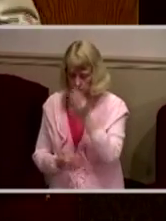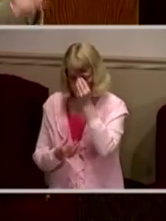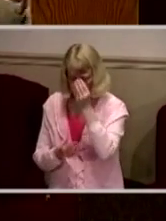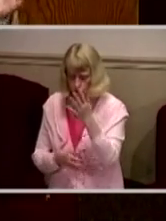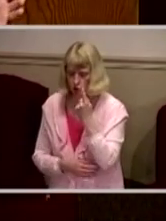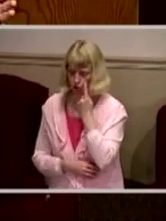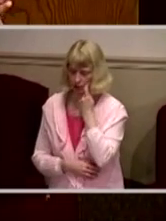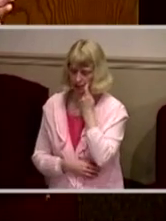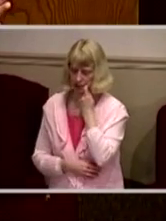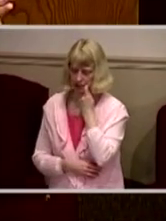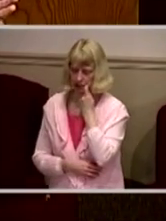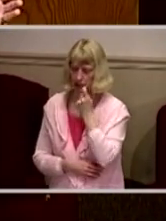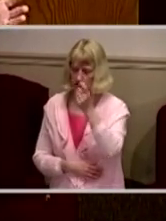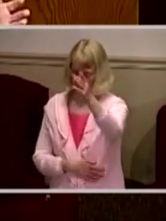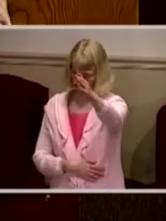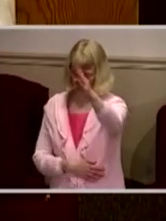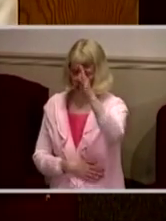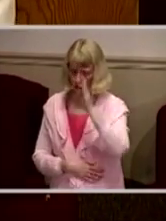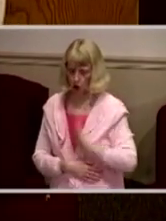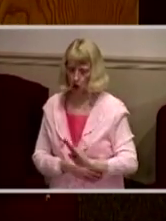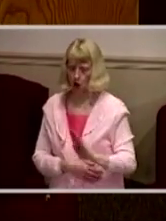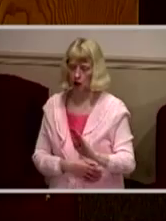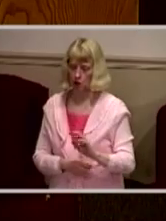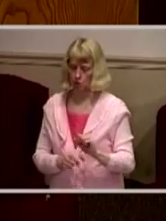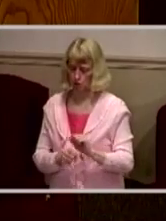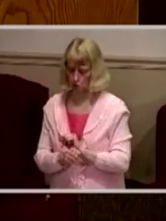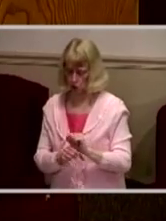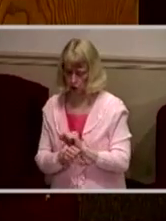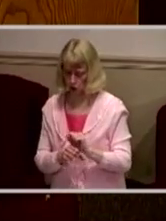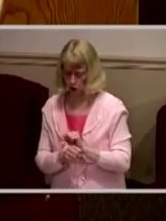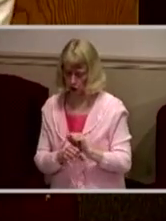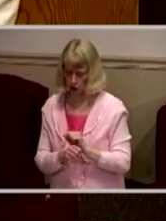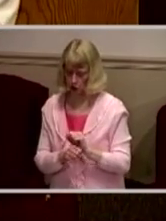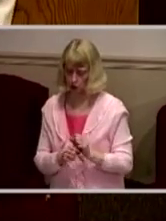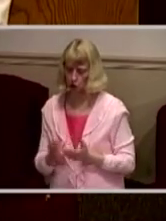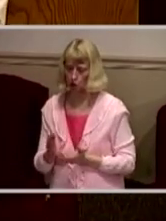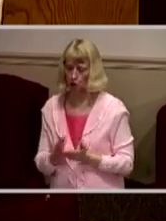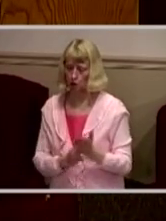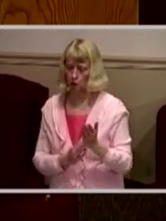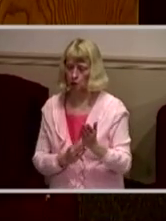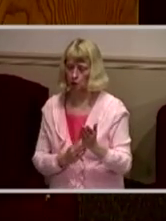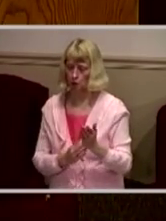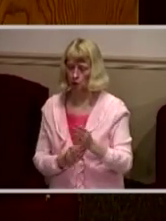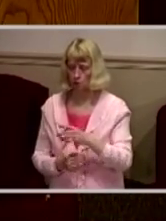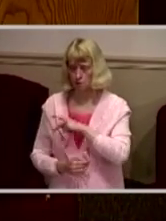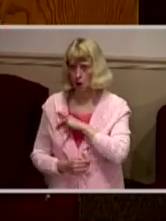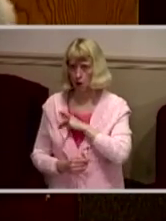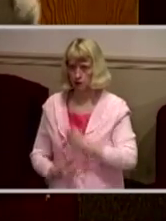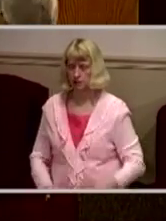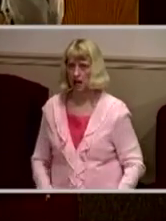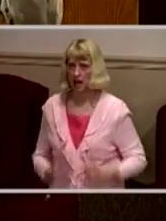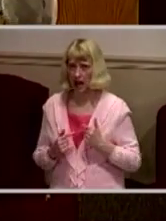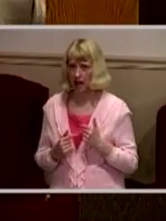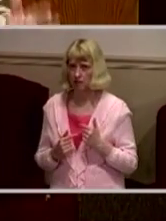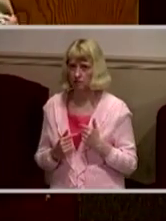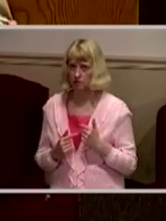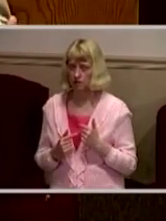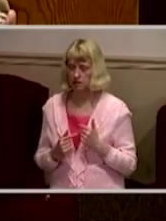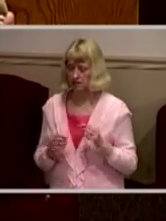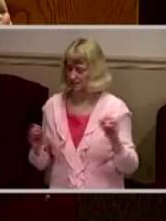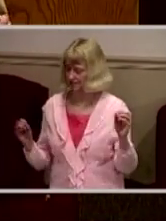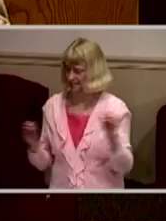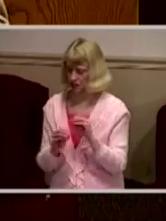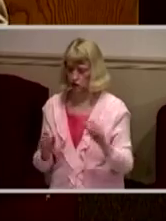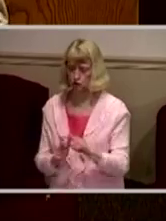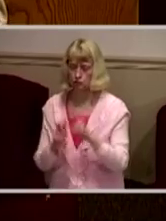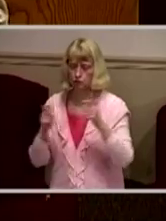ago, God worked in such a way in the life of the Apostle Paul that there was none greater